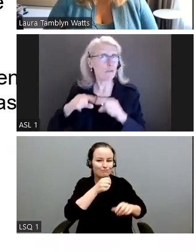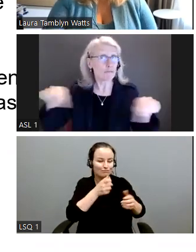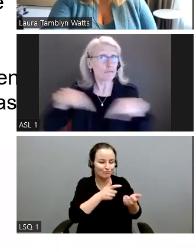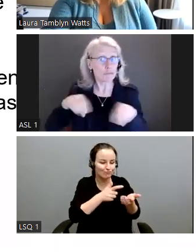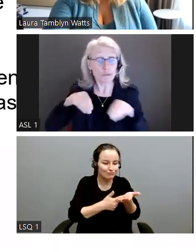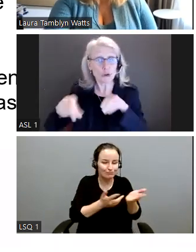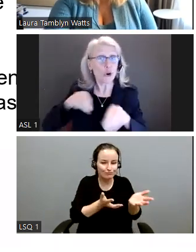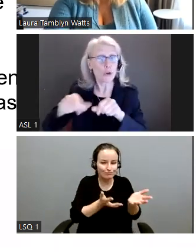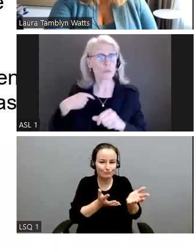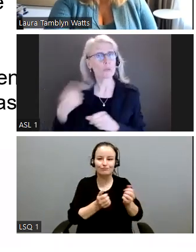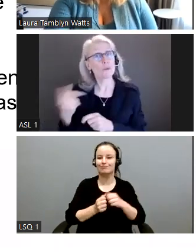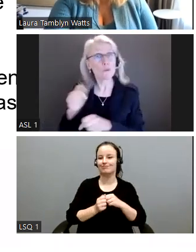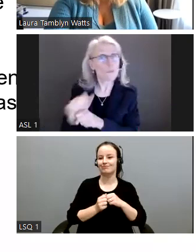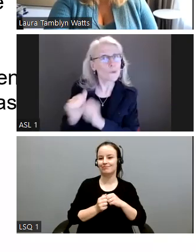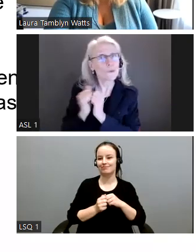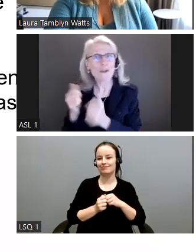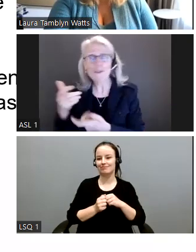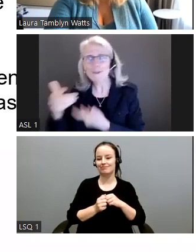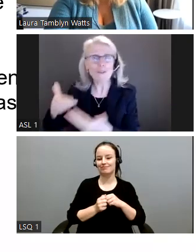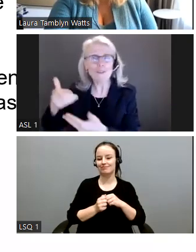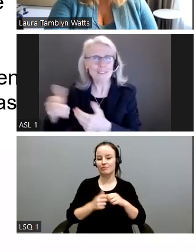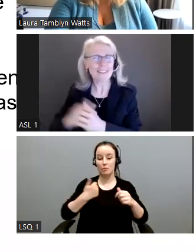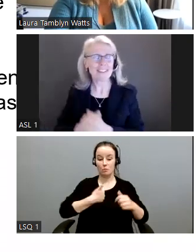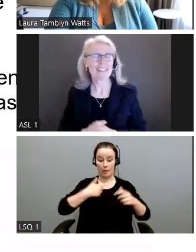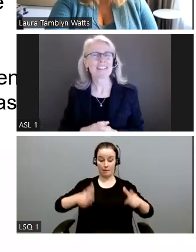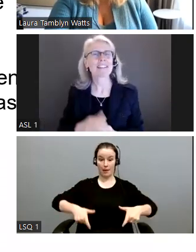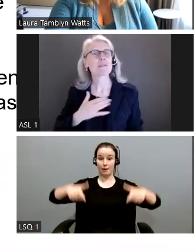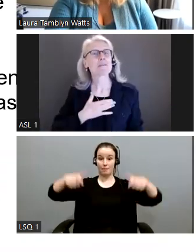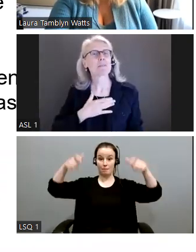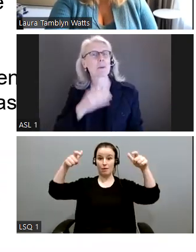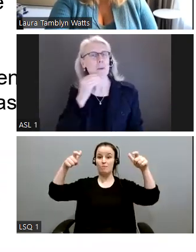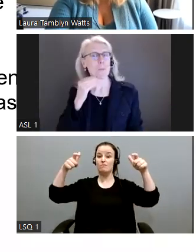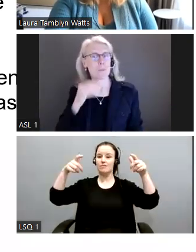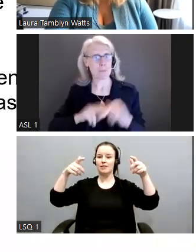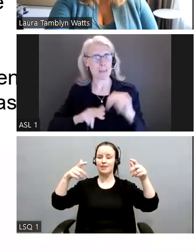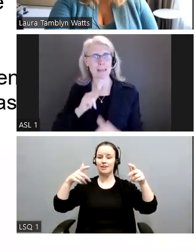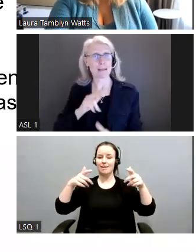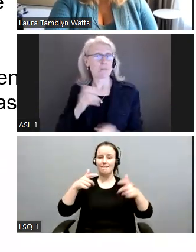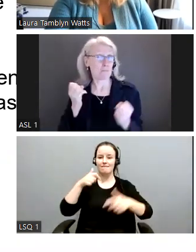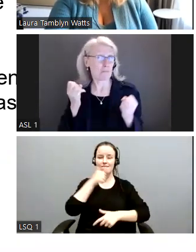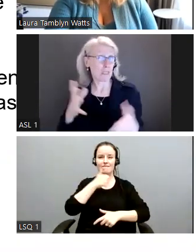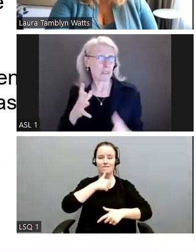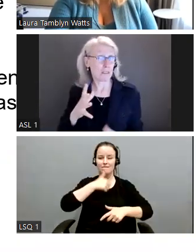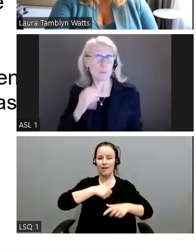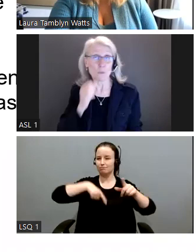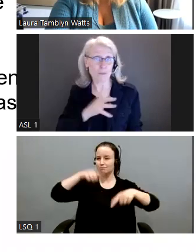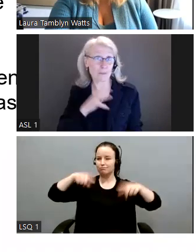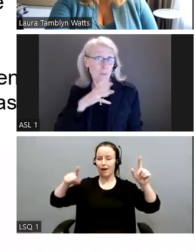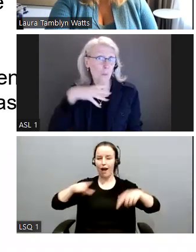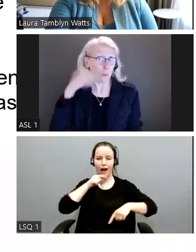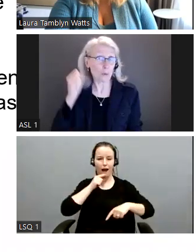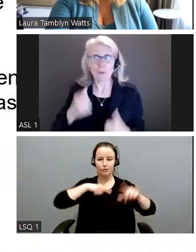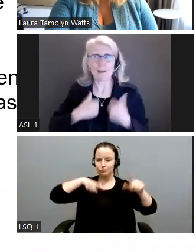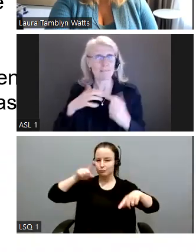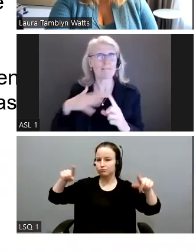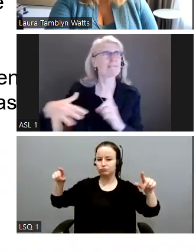I live in a building where there's so many different older women who are my community as well. And so